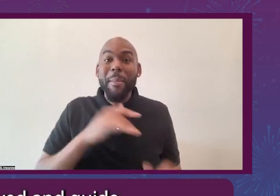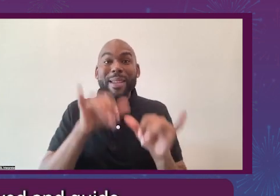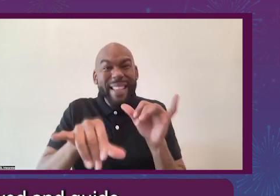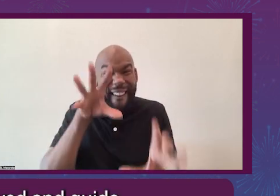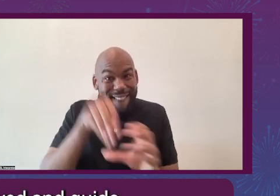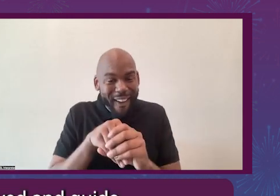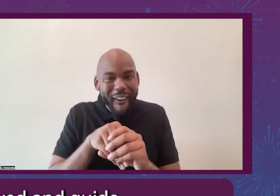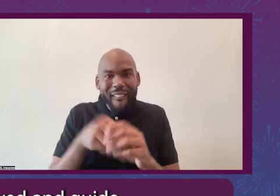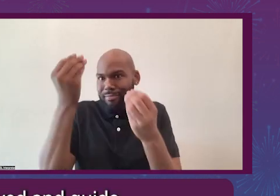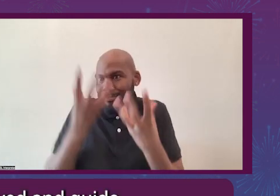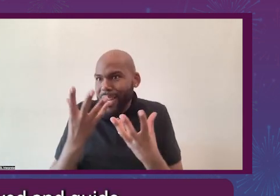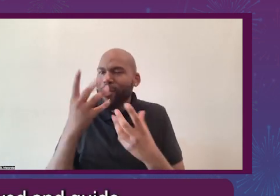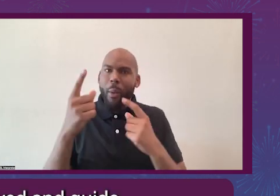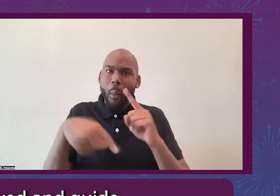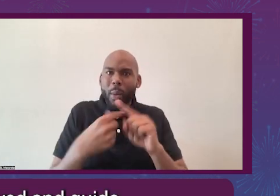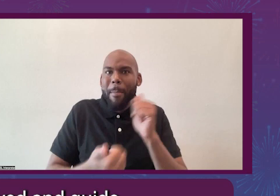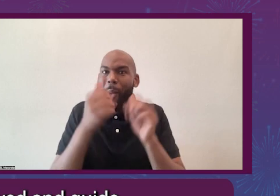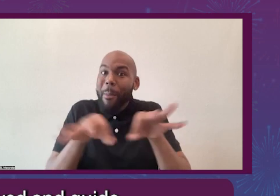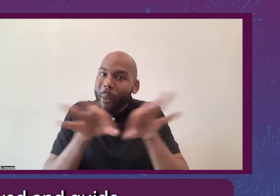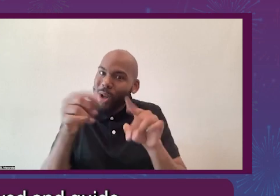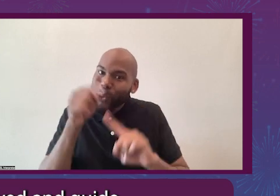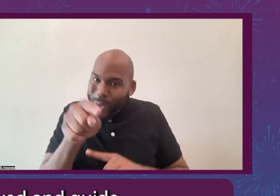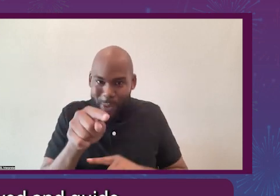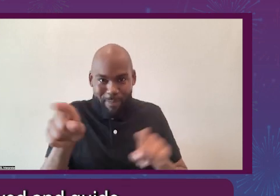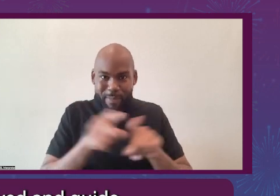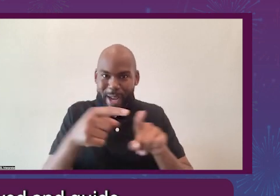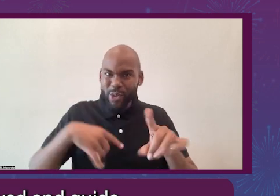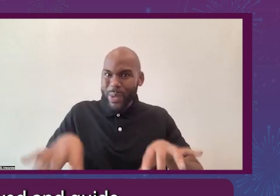for joining us. Please stay involved and guide us about what's most important to you as